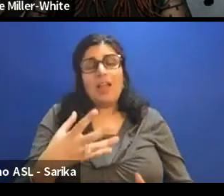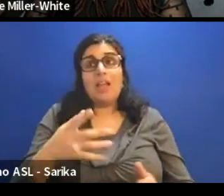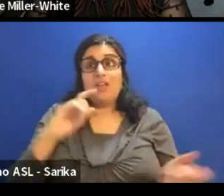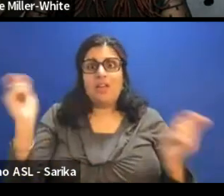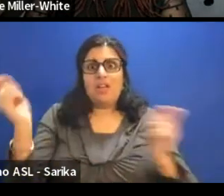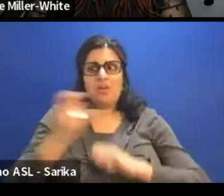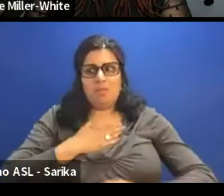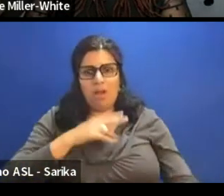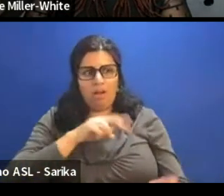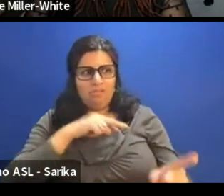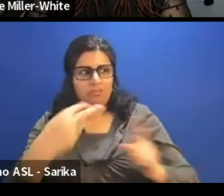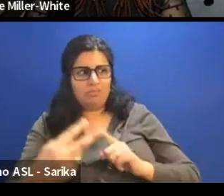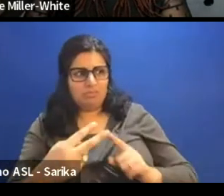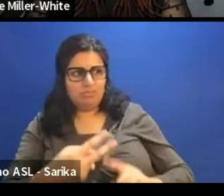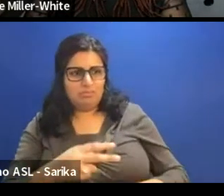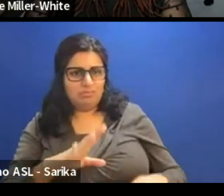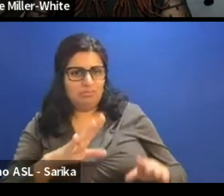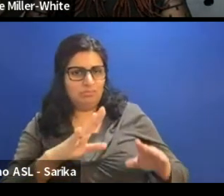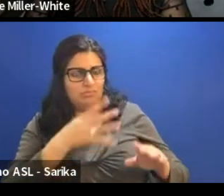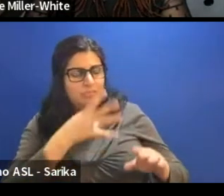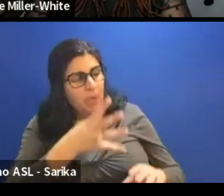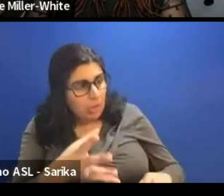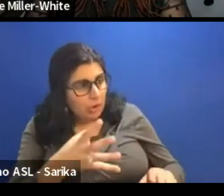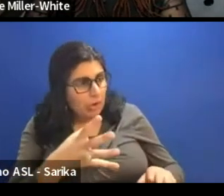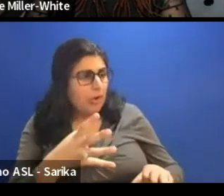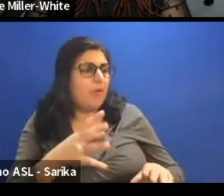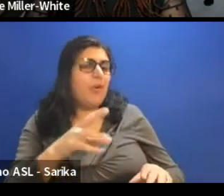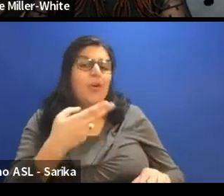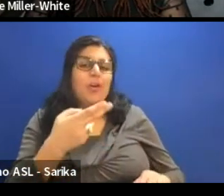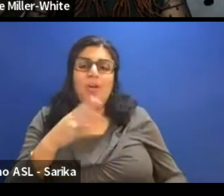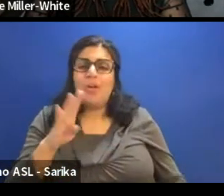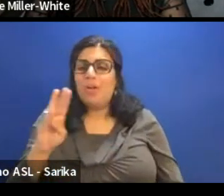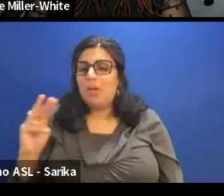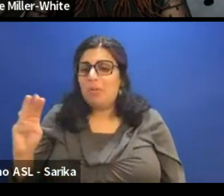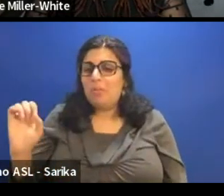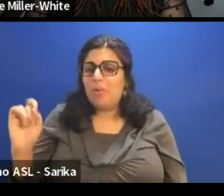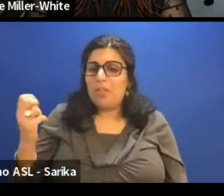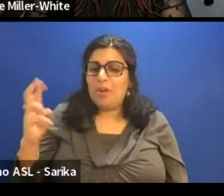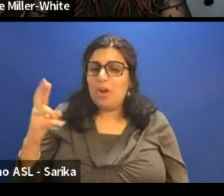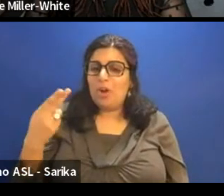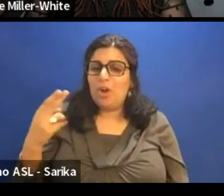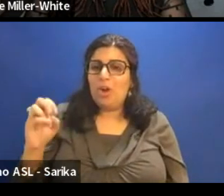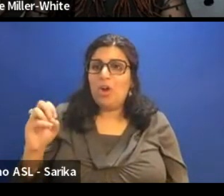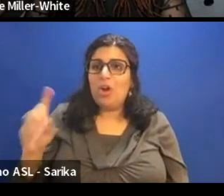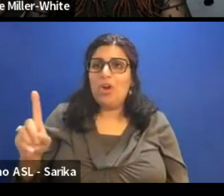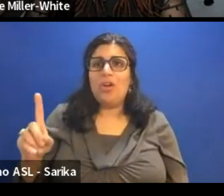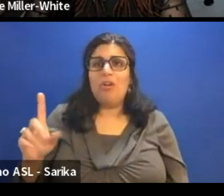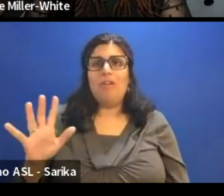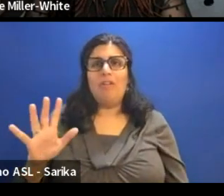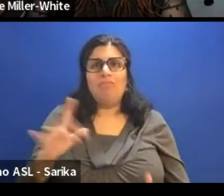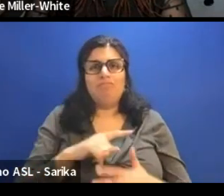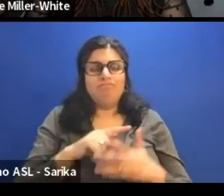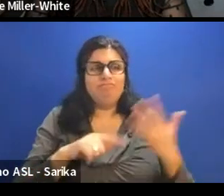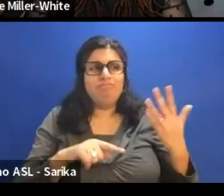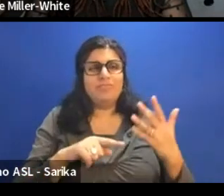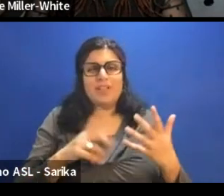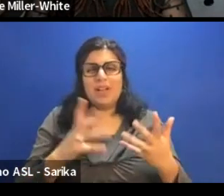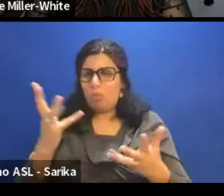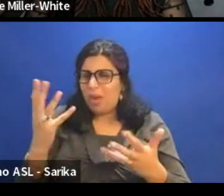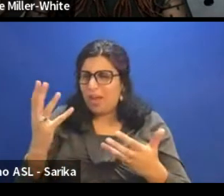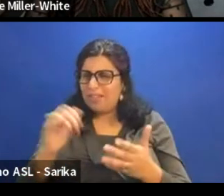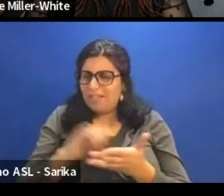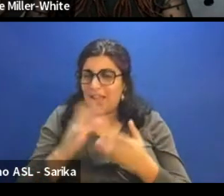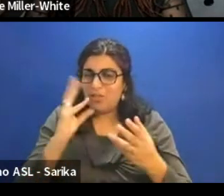motherhood and parenthood. So I'd love to hear you talk about why that story was so important for you to tell, and